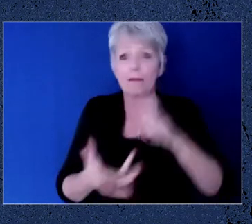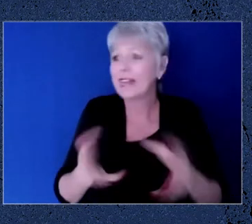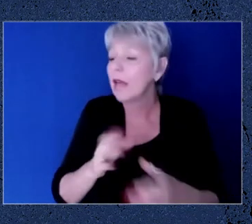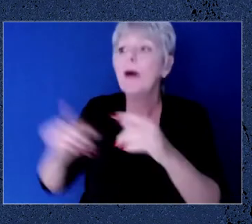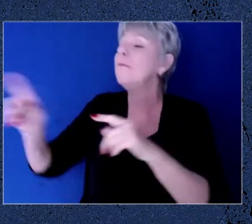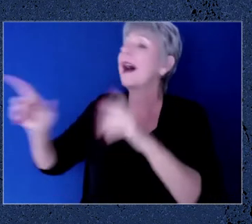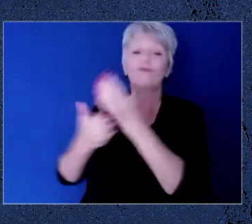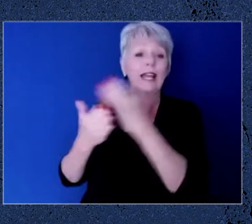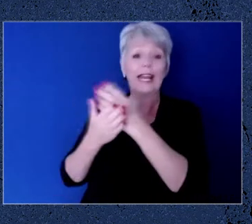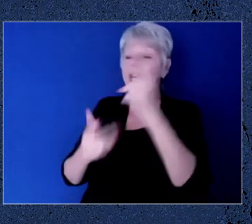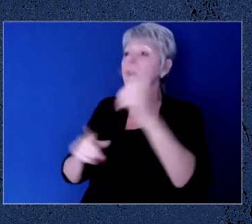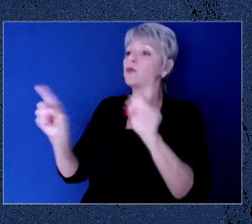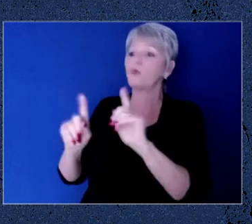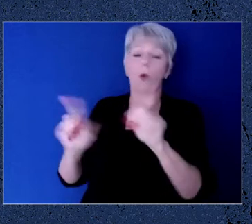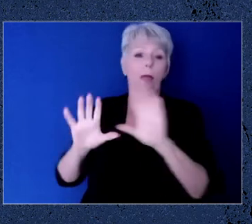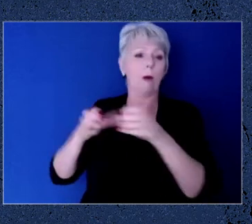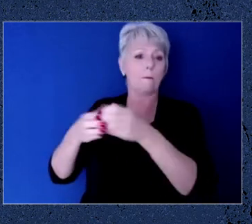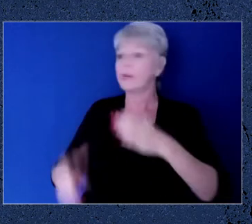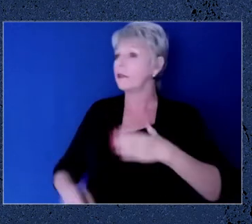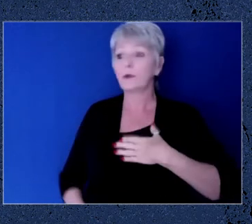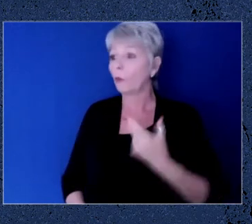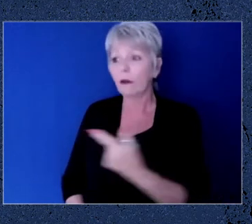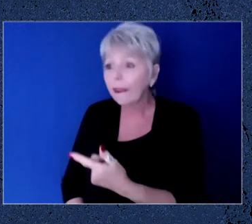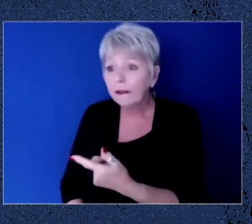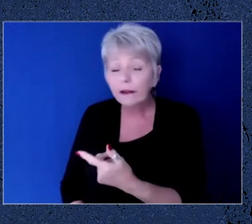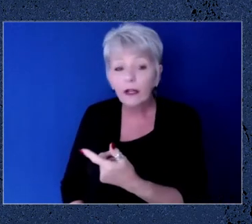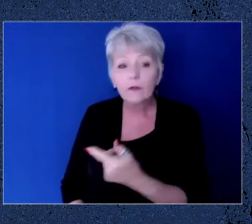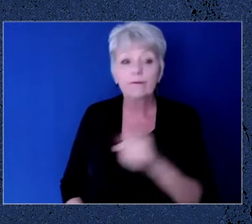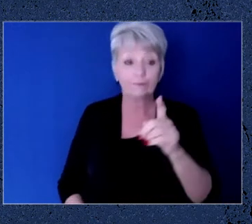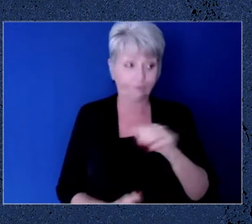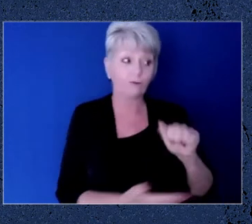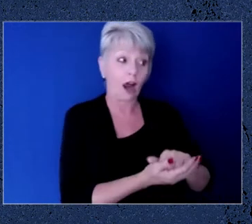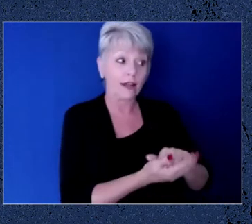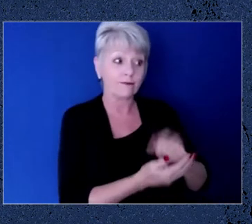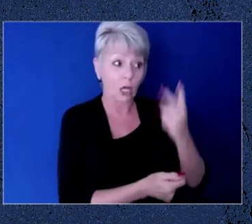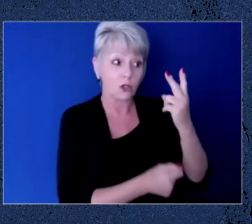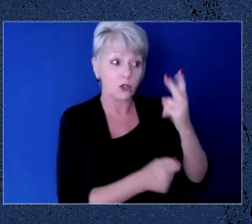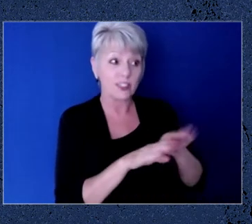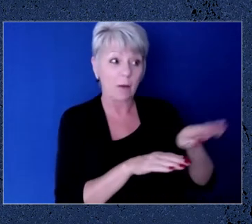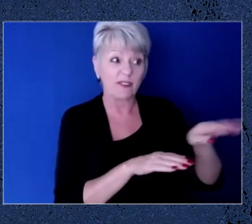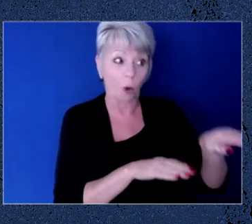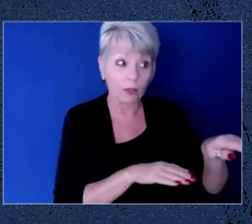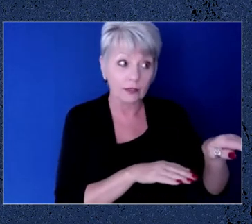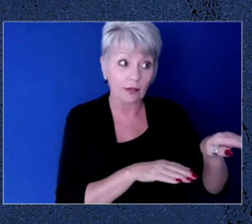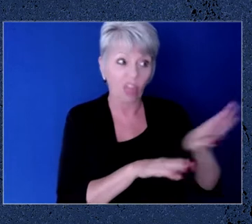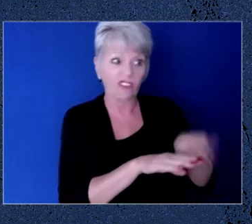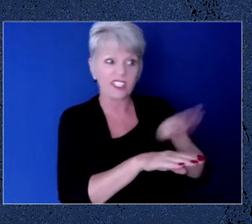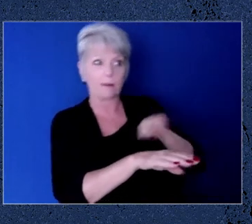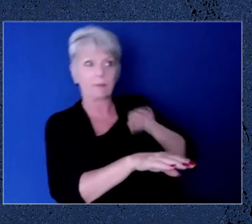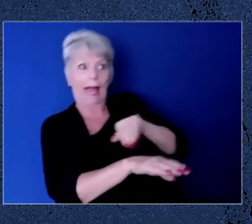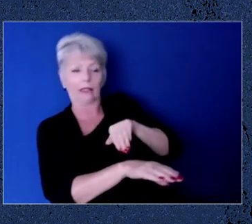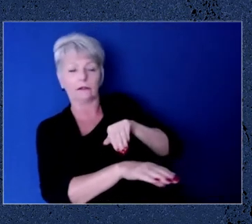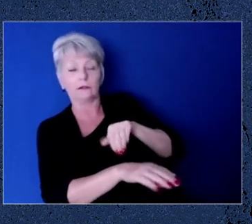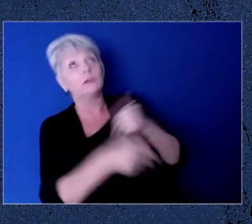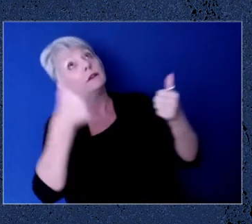really frustrating. Yeah, and that perpetual two steps forward, three steps back, essentially, you're getting nowhere because you are, you know, and